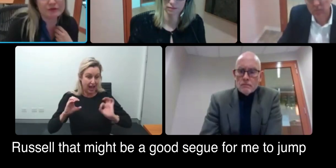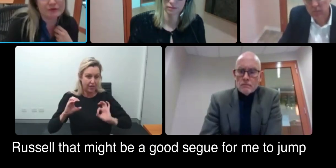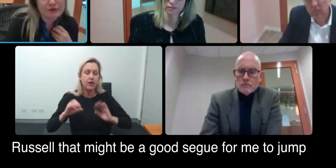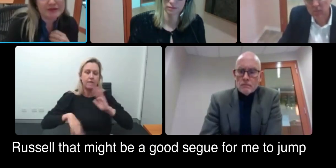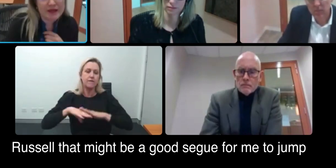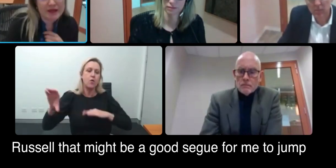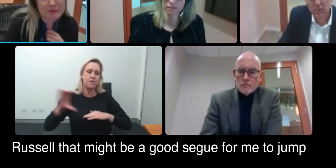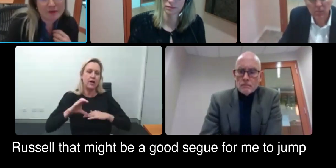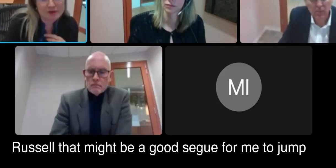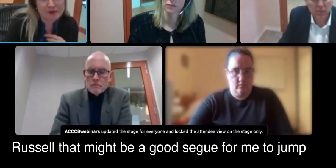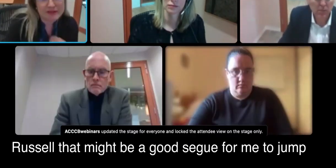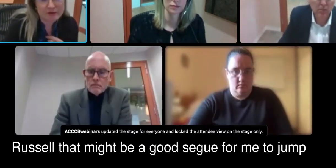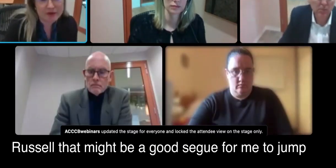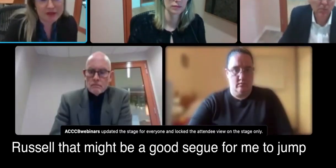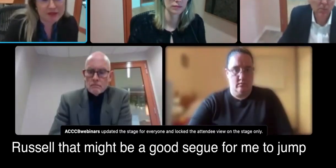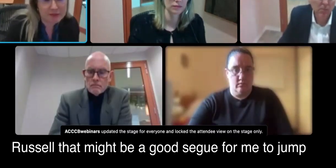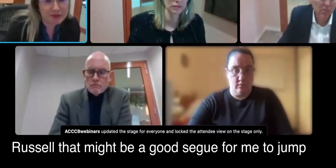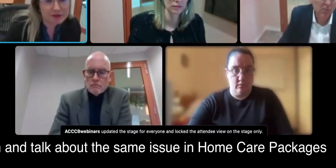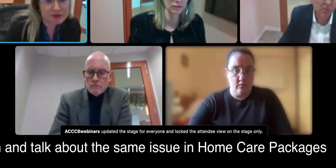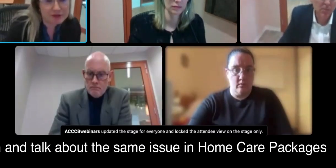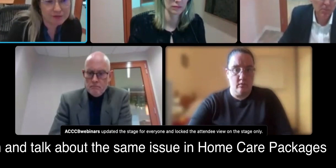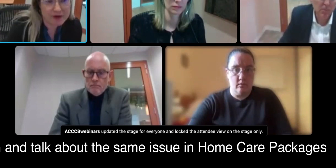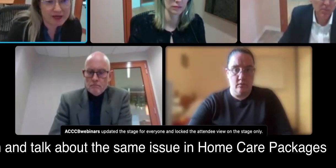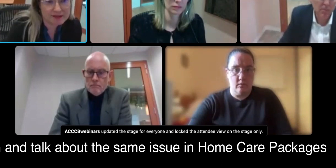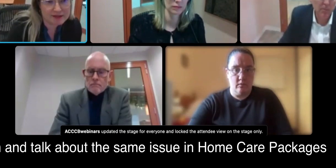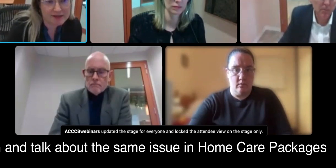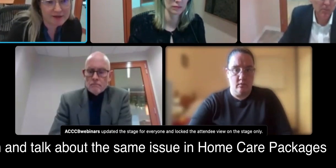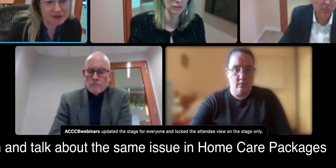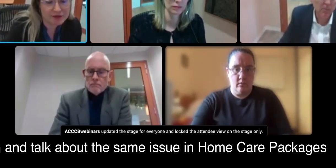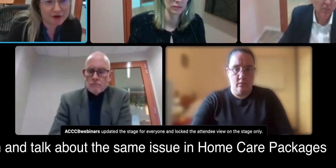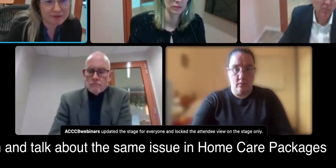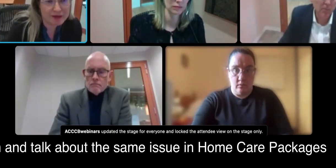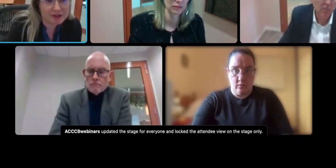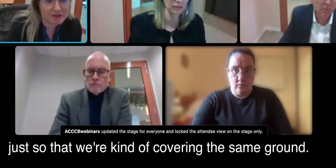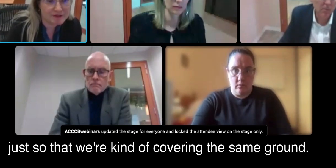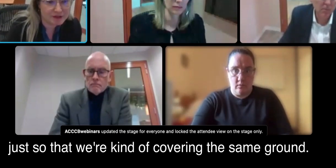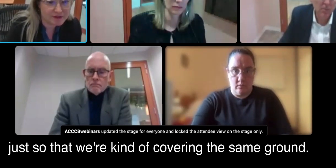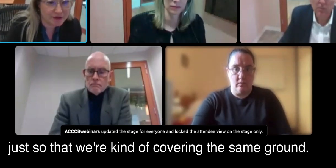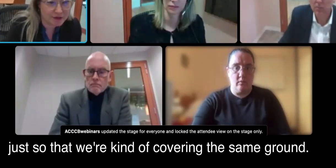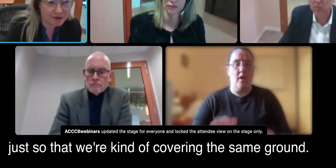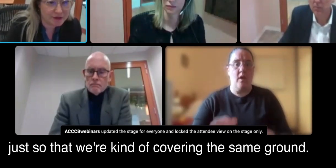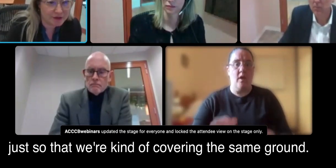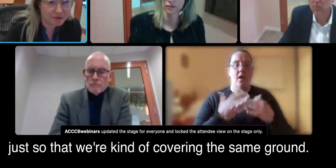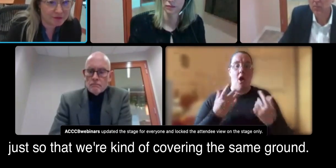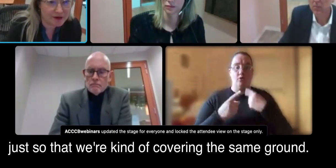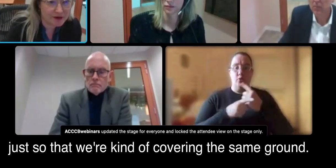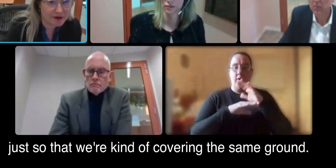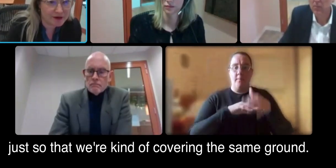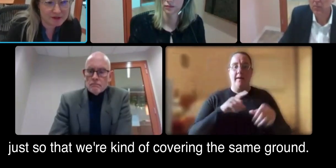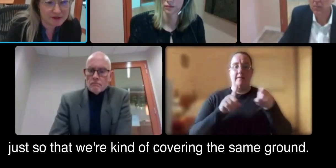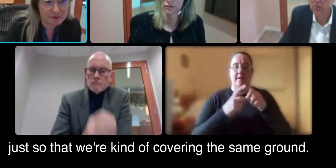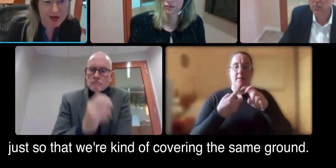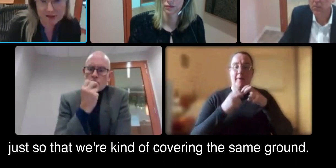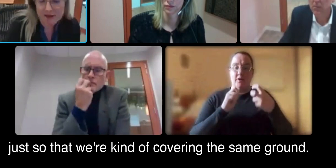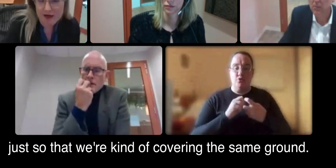there. Russell, that might be a good segue for me to jump in and talk about the same issue in home care packages, just so that we're kind of covering the